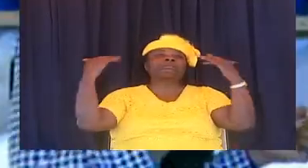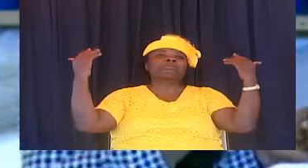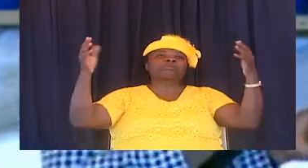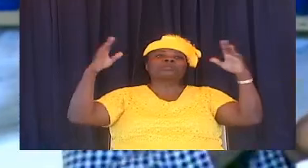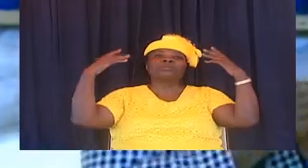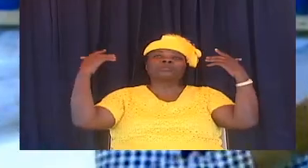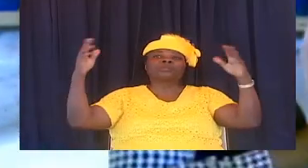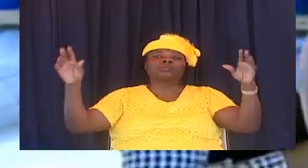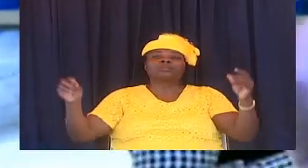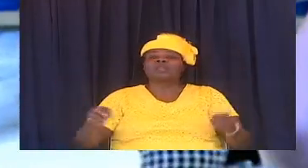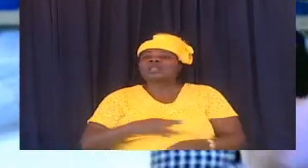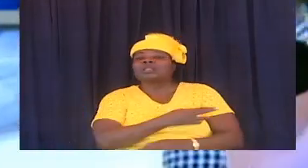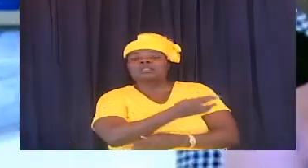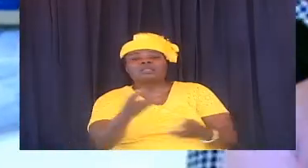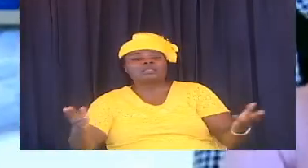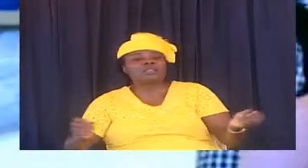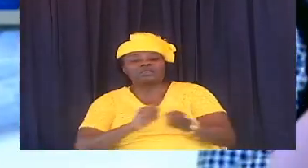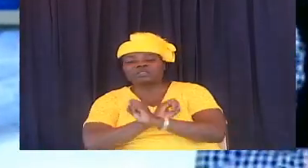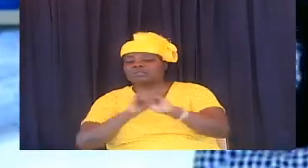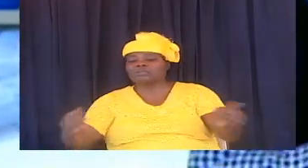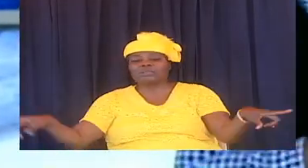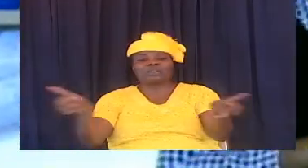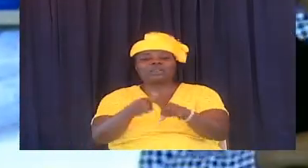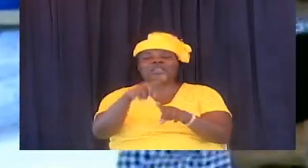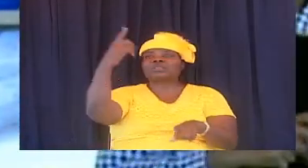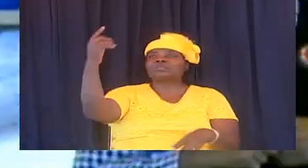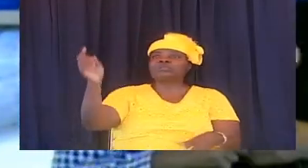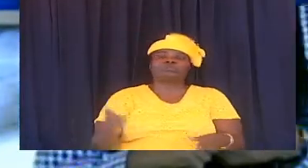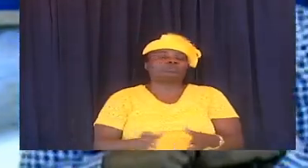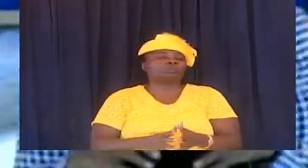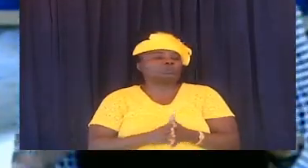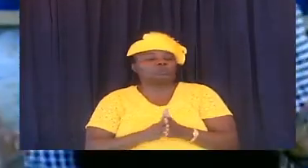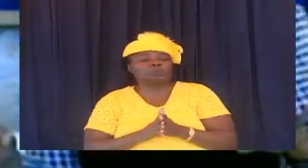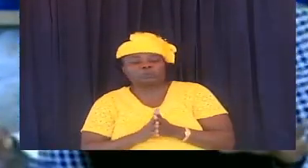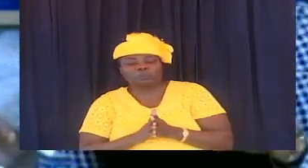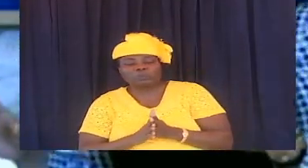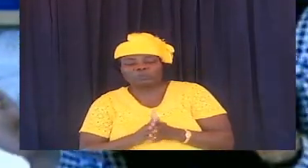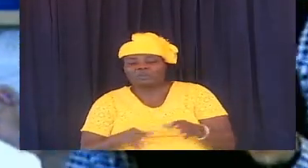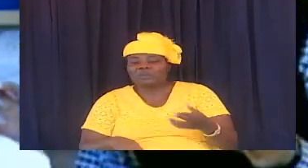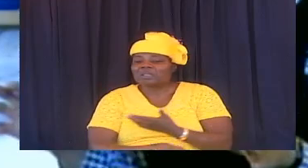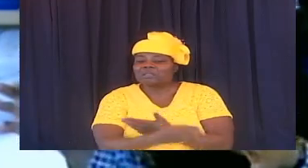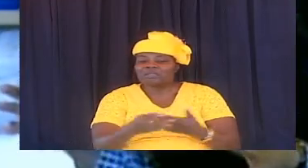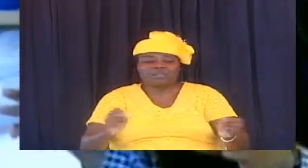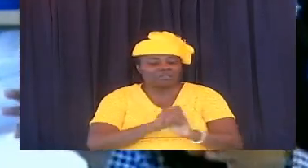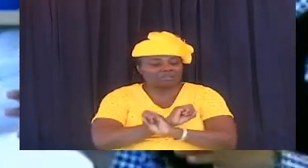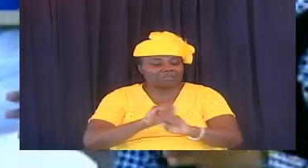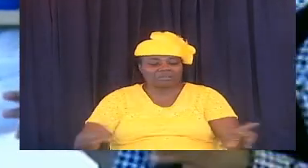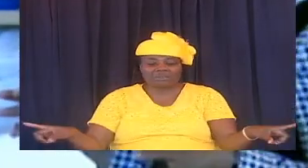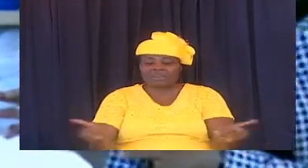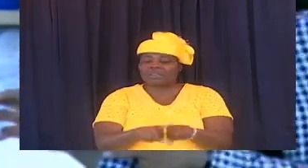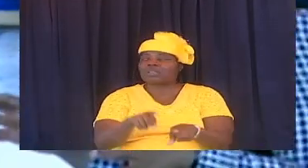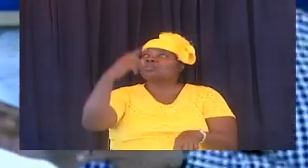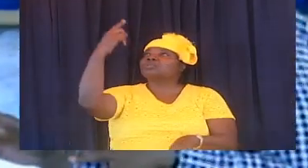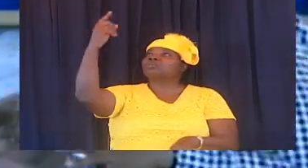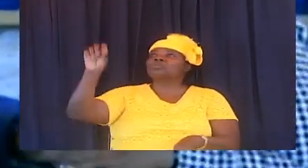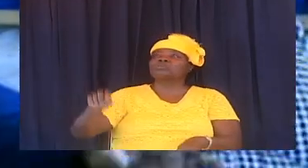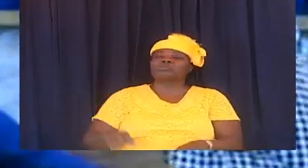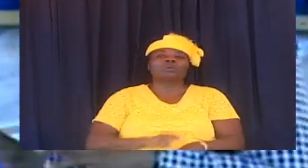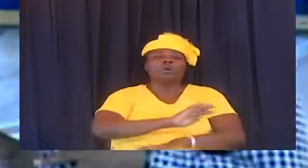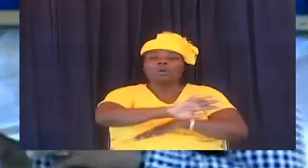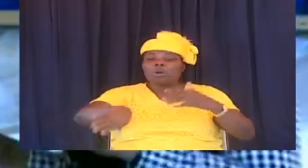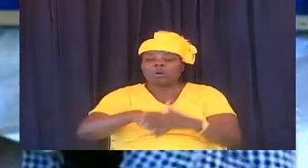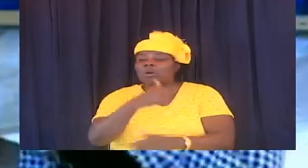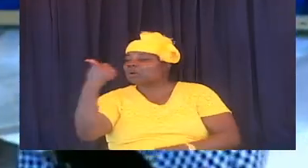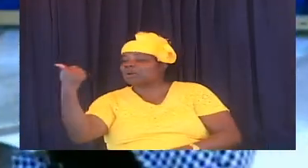Hallelujah. There is none like him. Do you believe that? There is none like him. All the other gods, they are the works